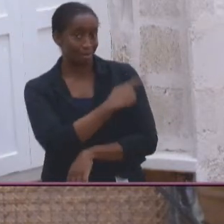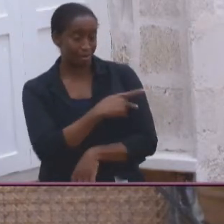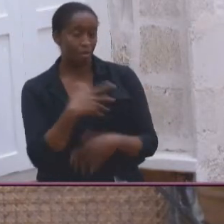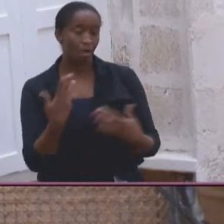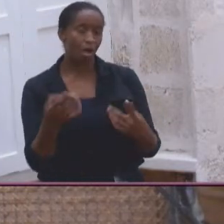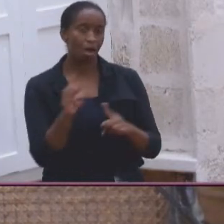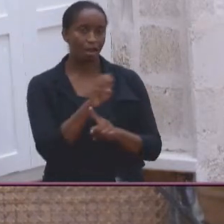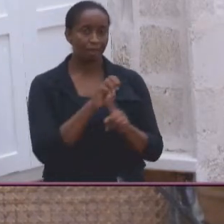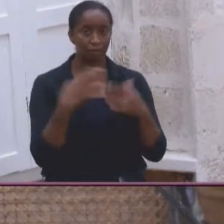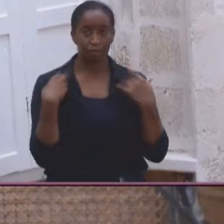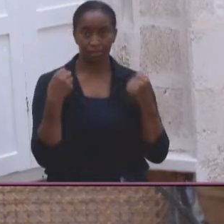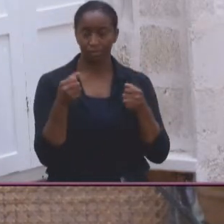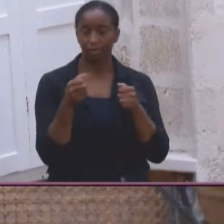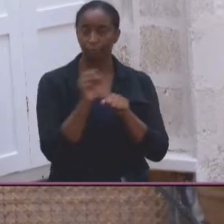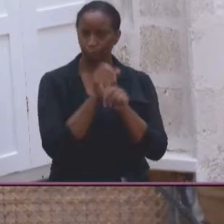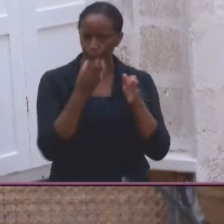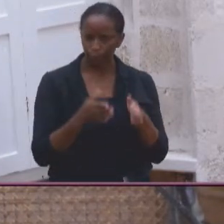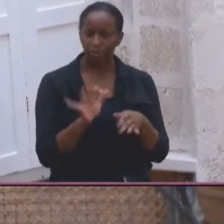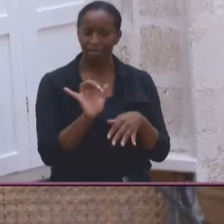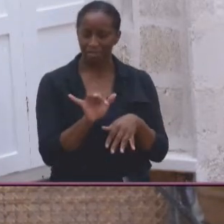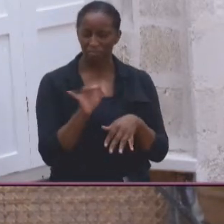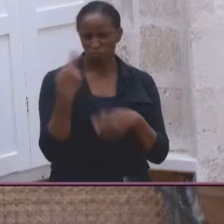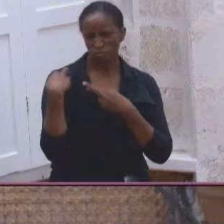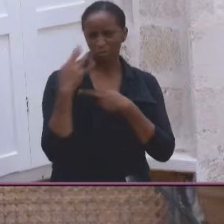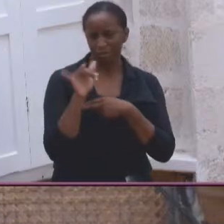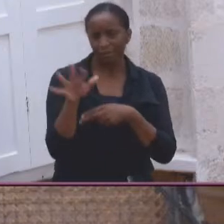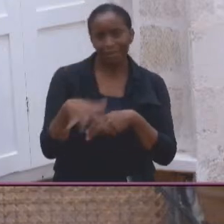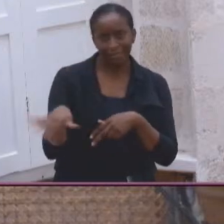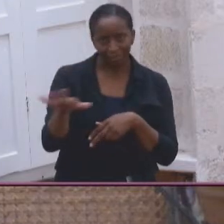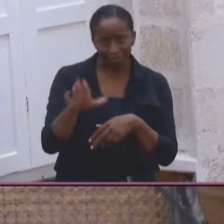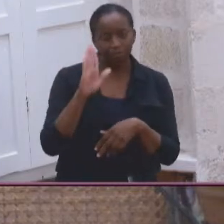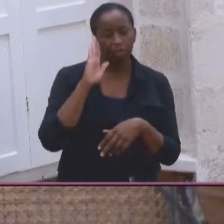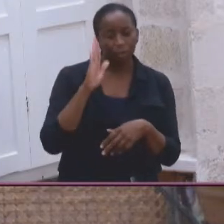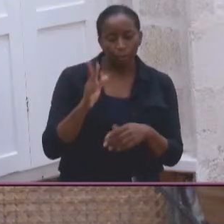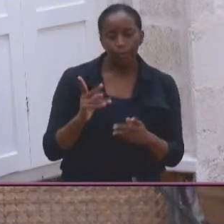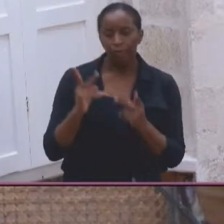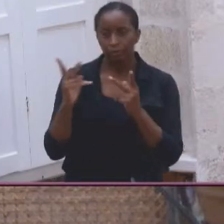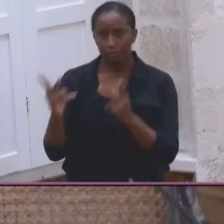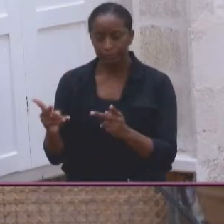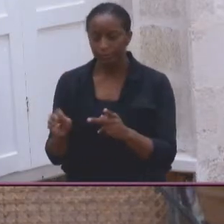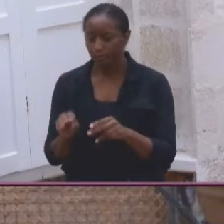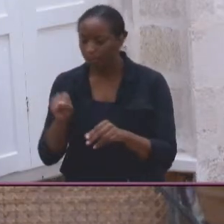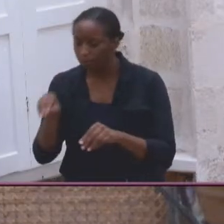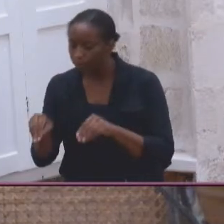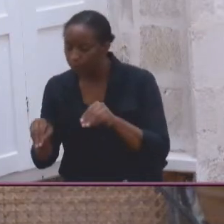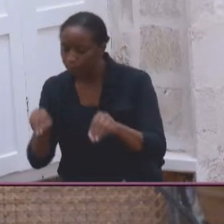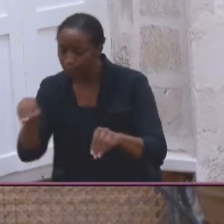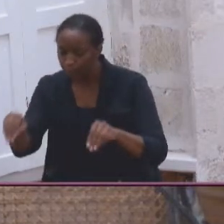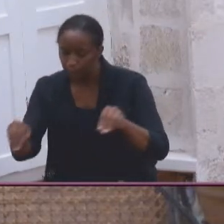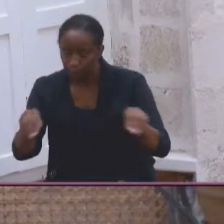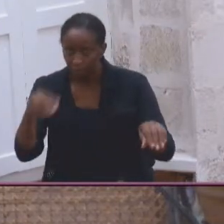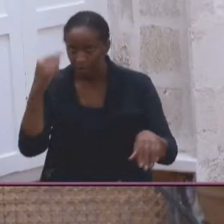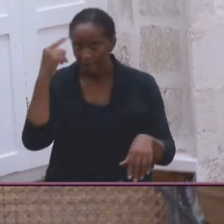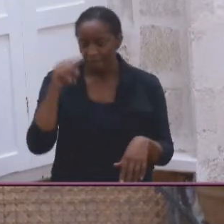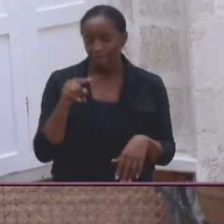area, and they will come to the school and do the necessary baiting, all of those things to help